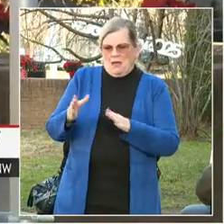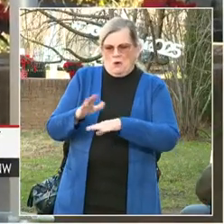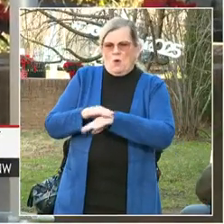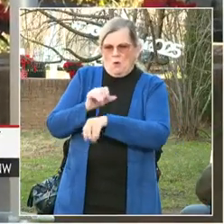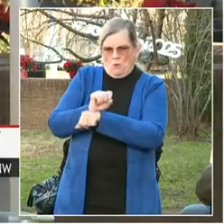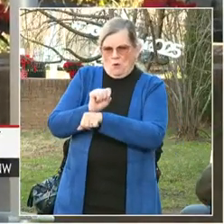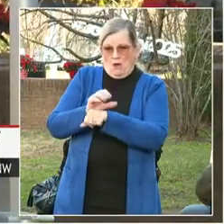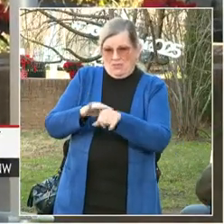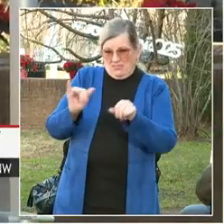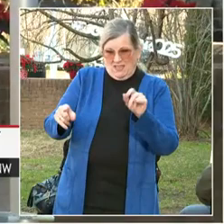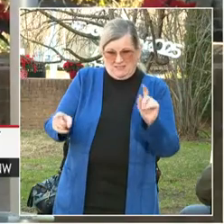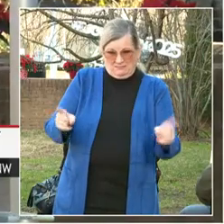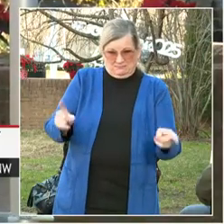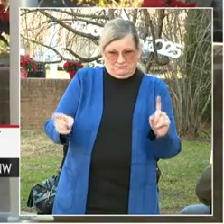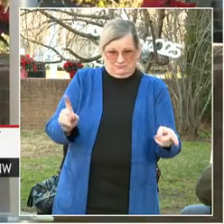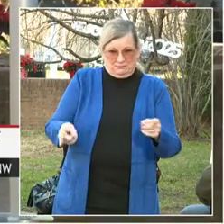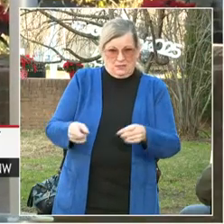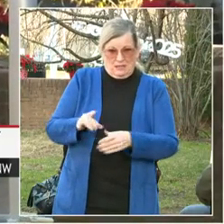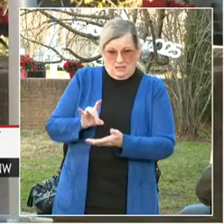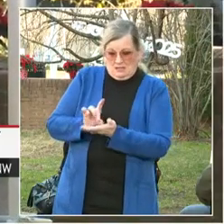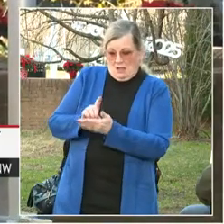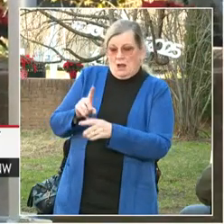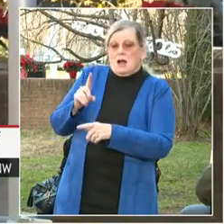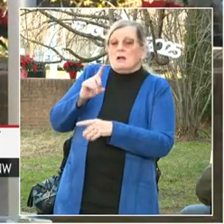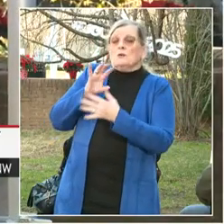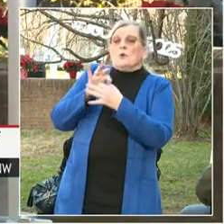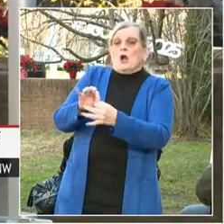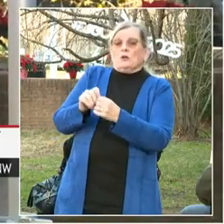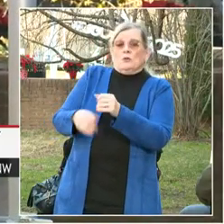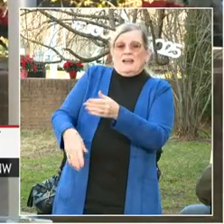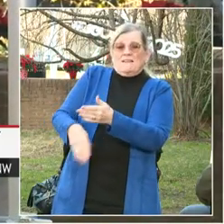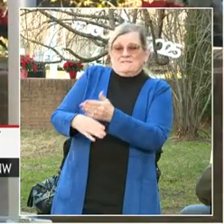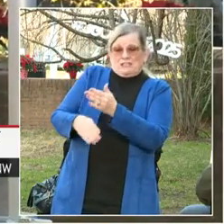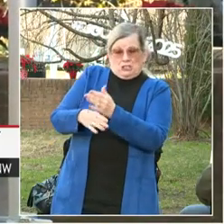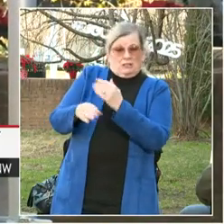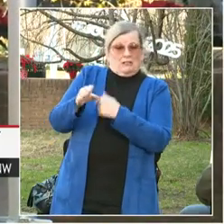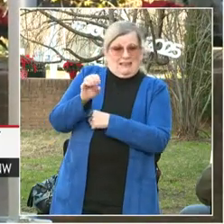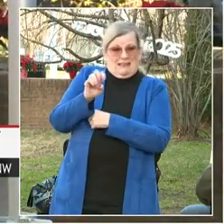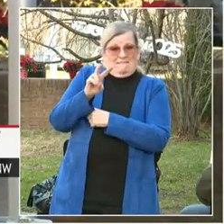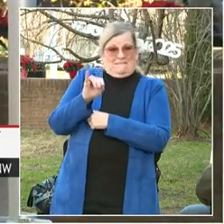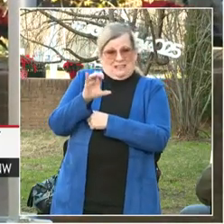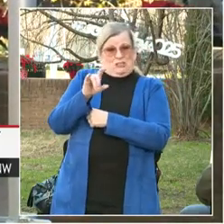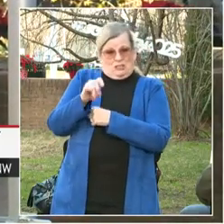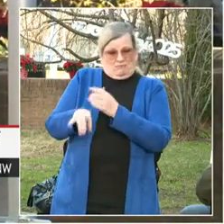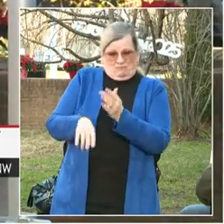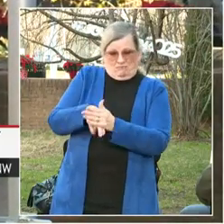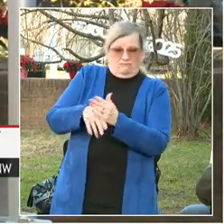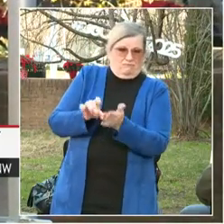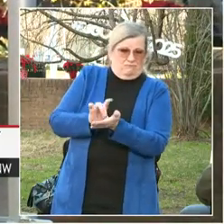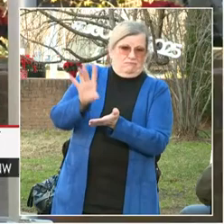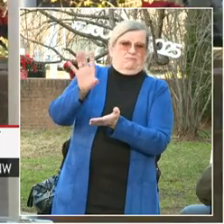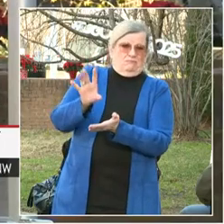terms of evictions, I hope everybody knows that we have a